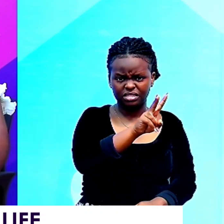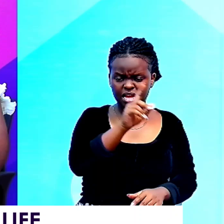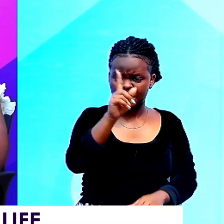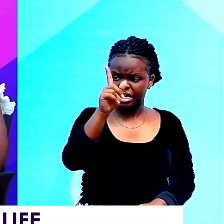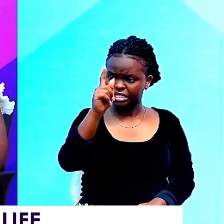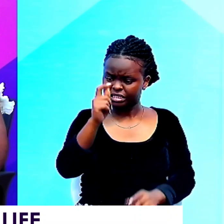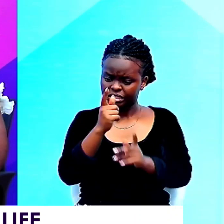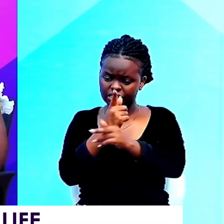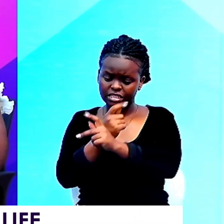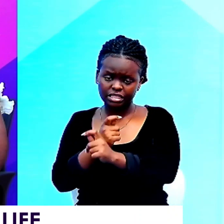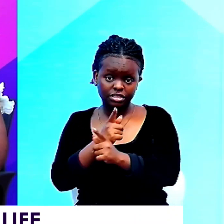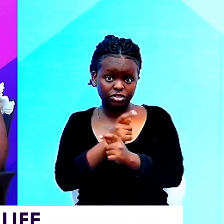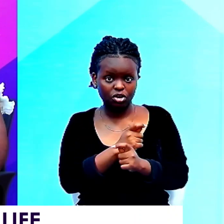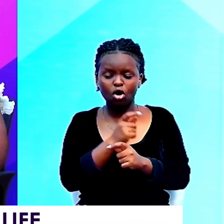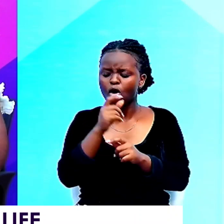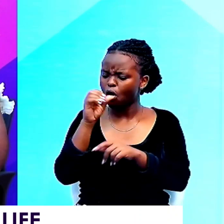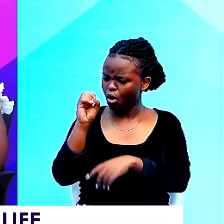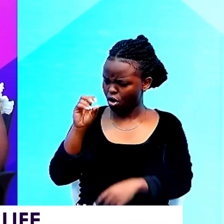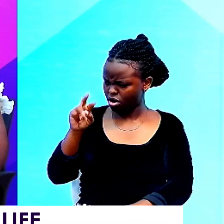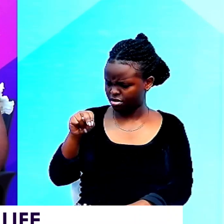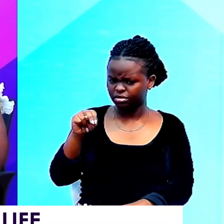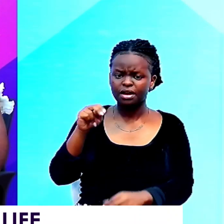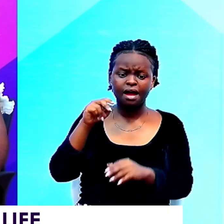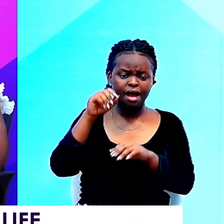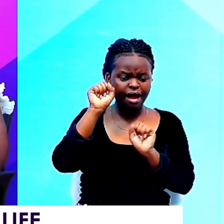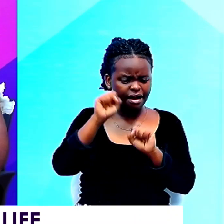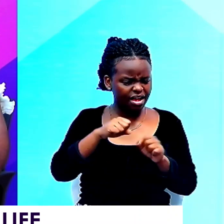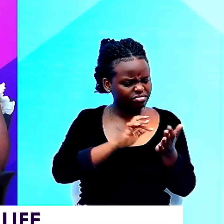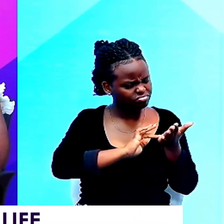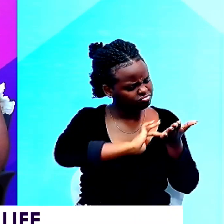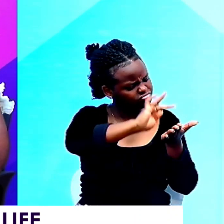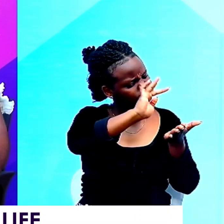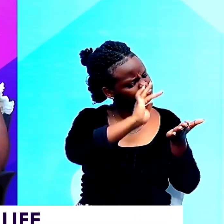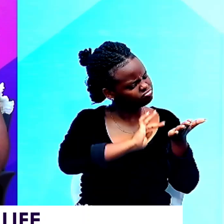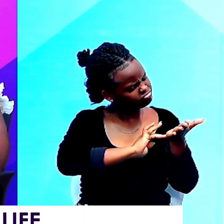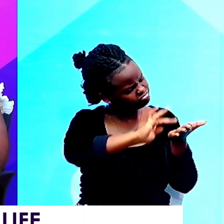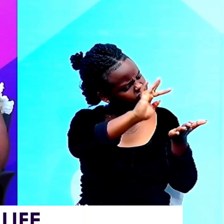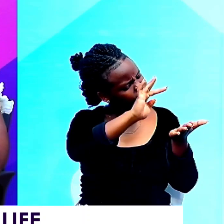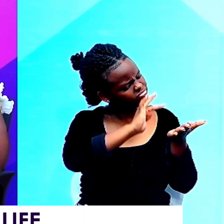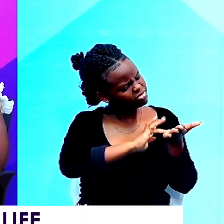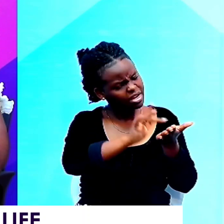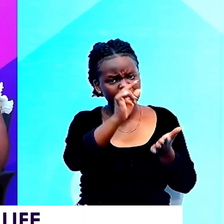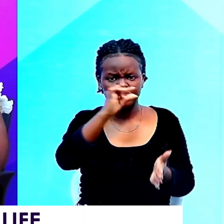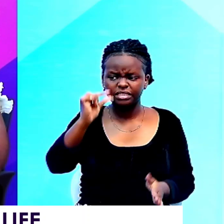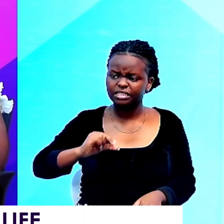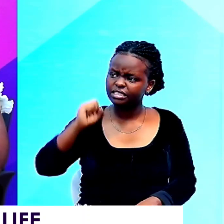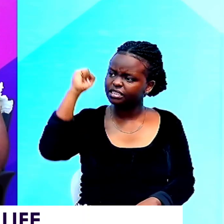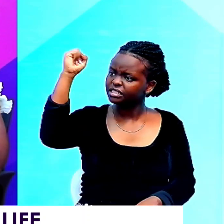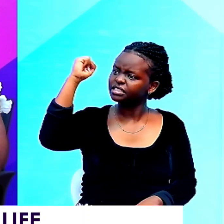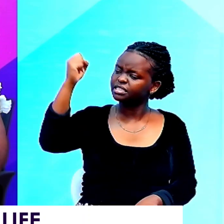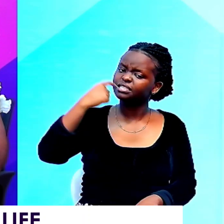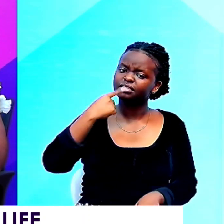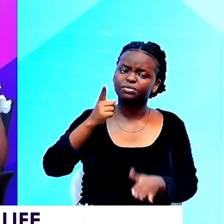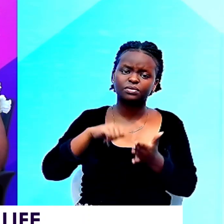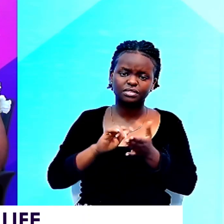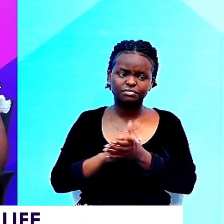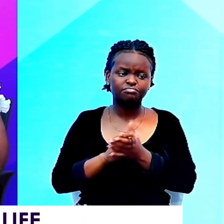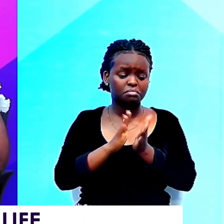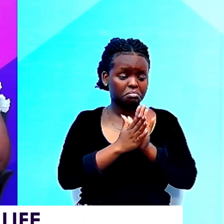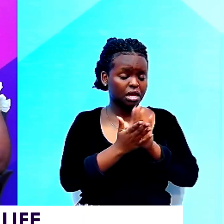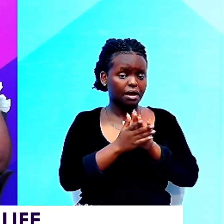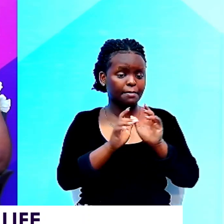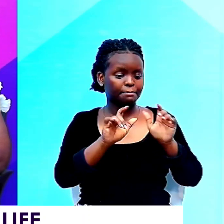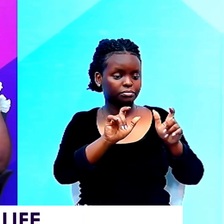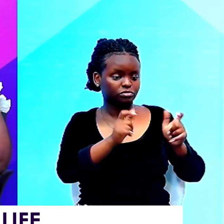on. And we could scroll one clip after the other. And I think the Gen Zs had gone out to, become the